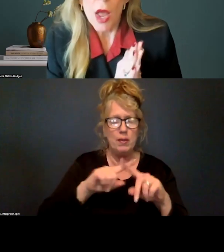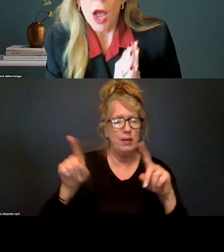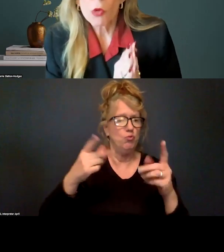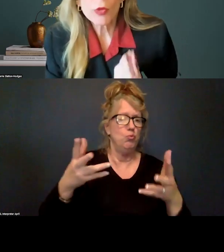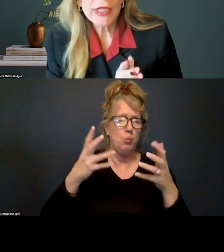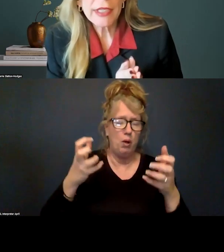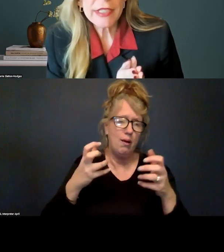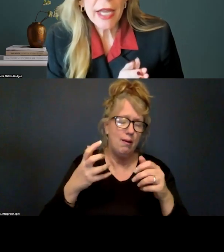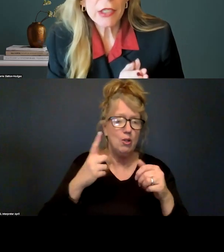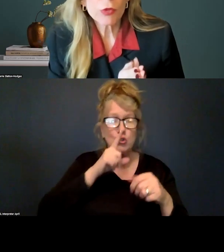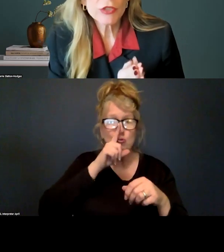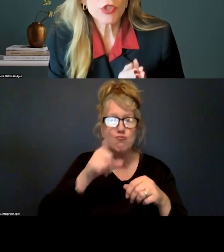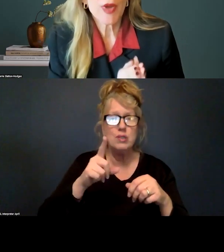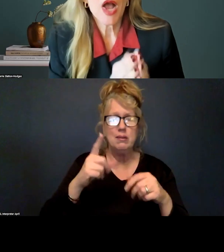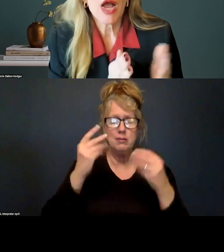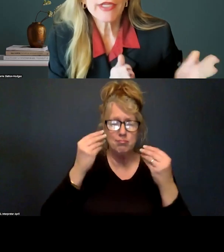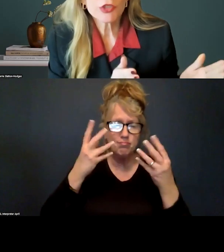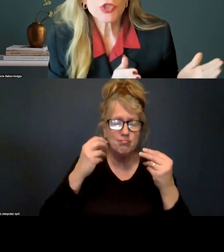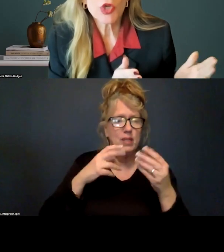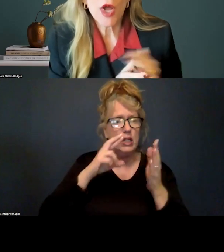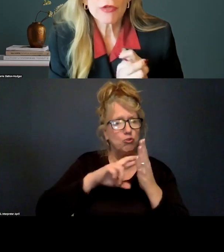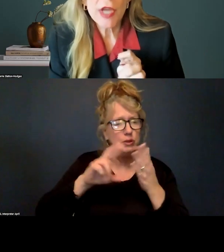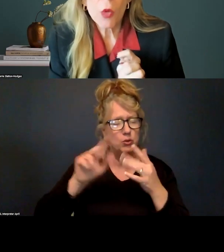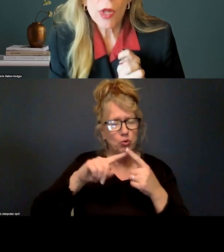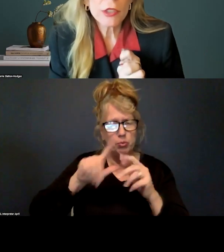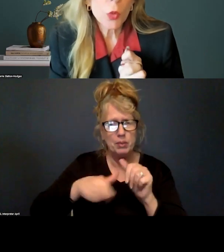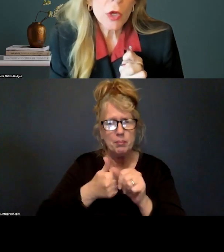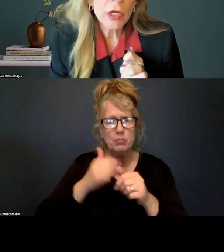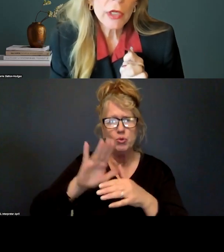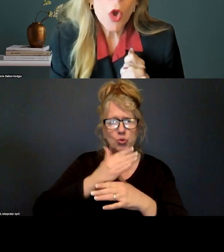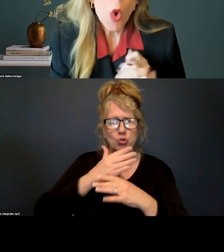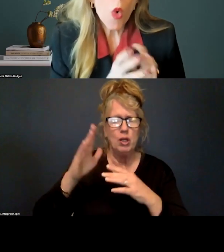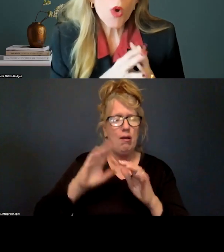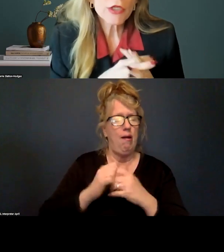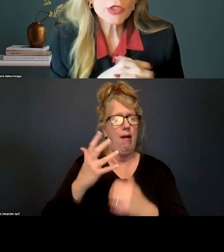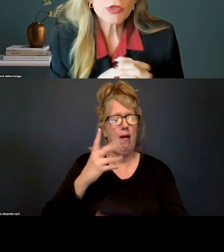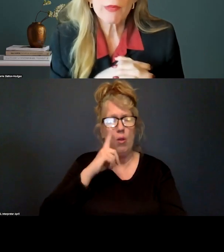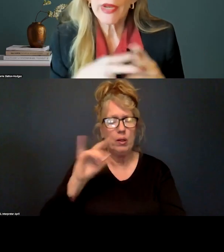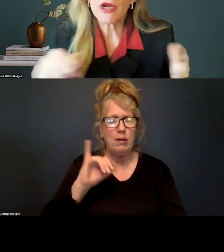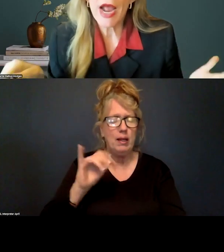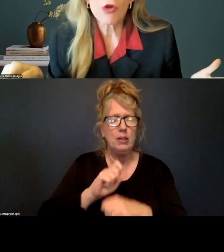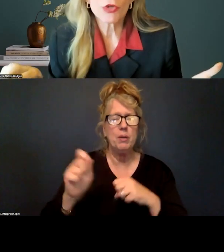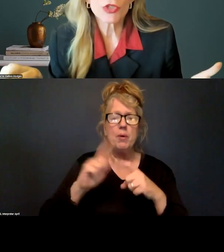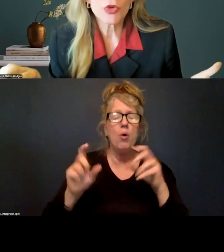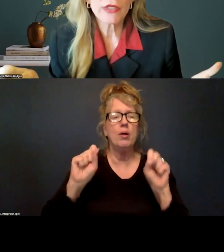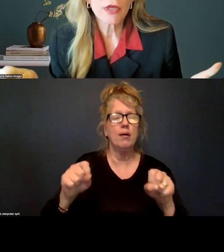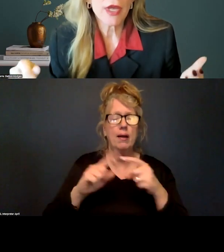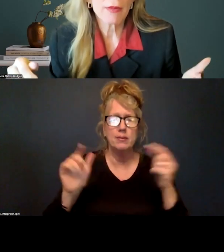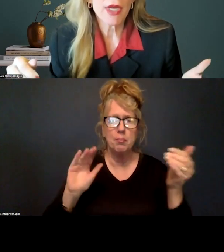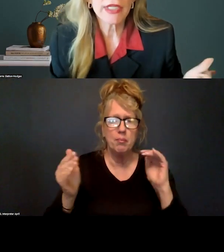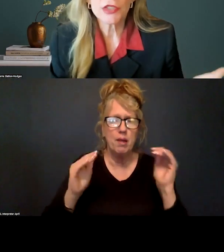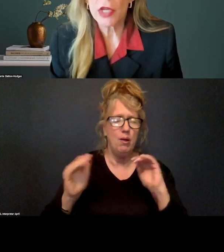to really get data and research behind to show others how well it's working, or to compare how you're